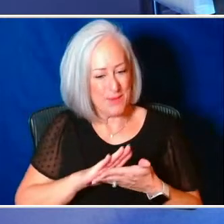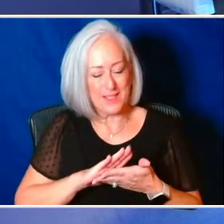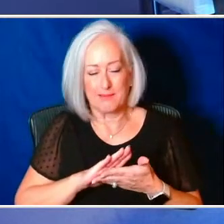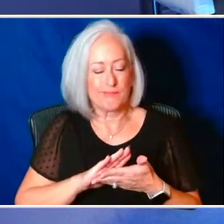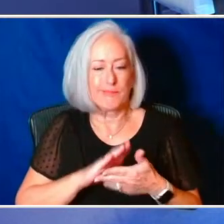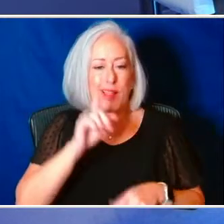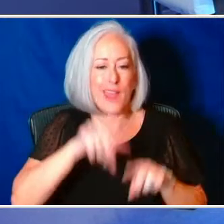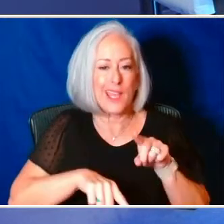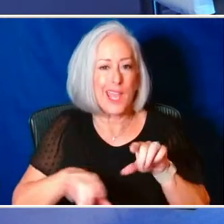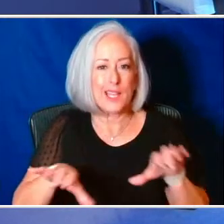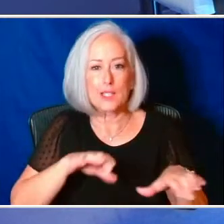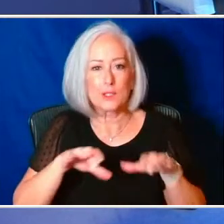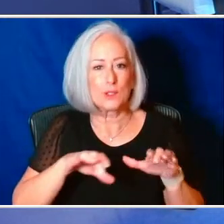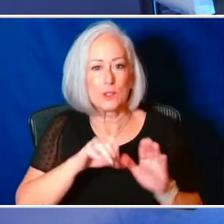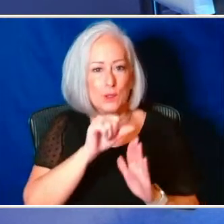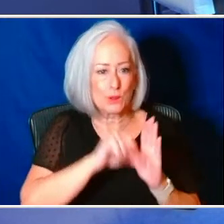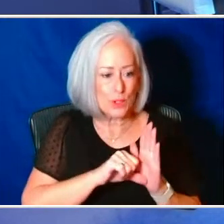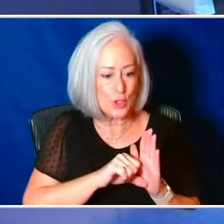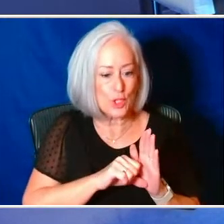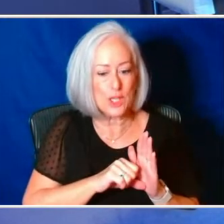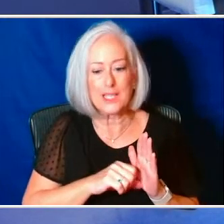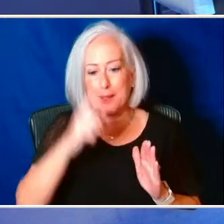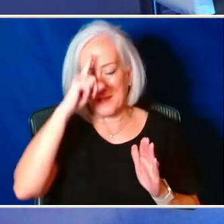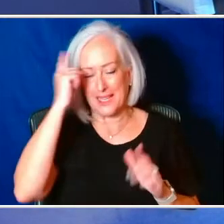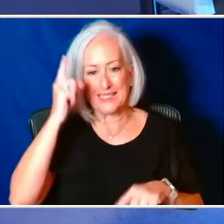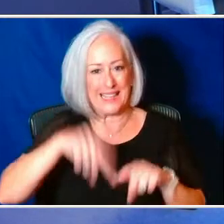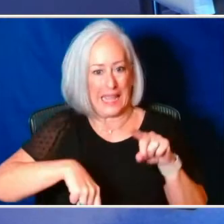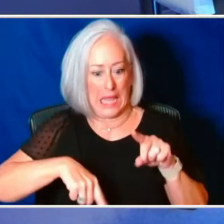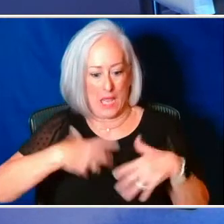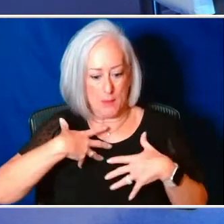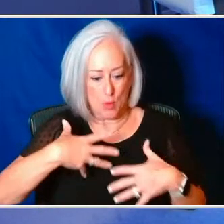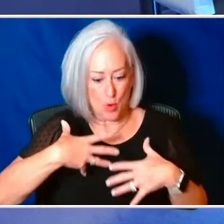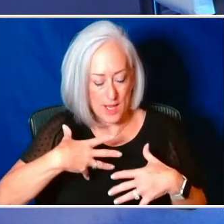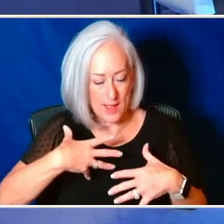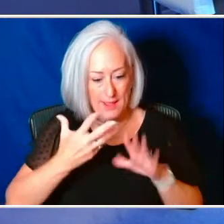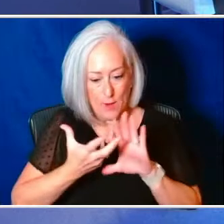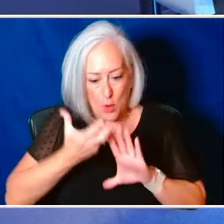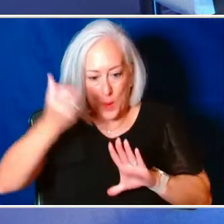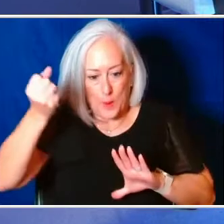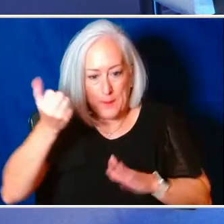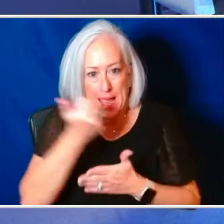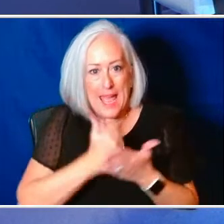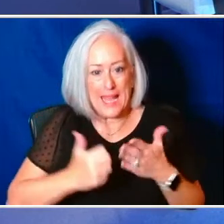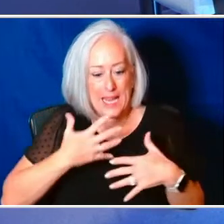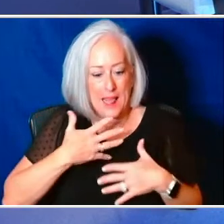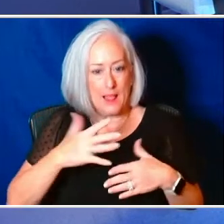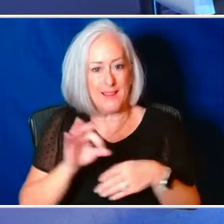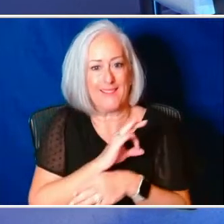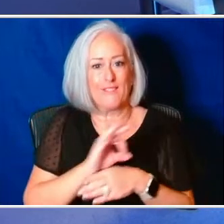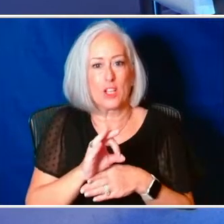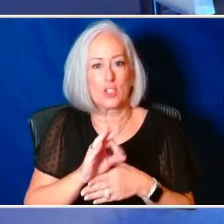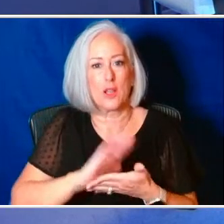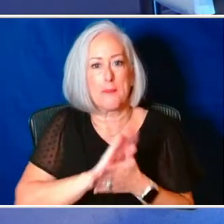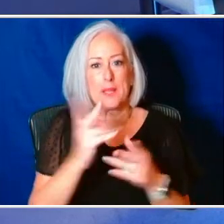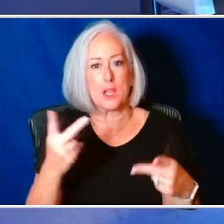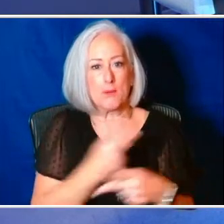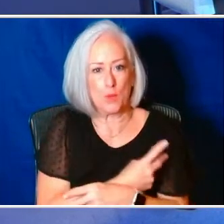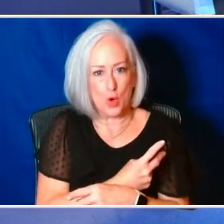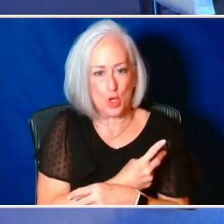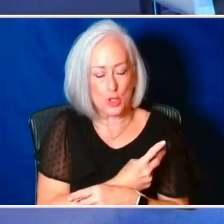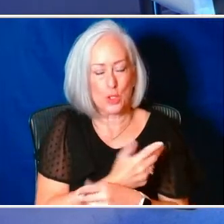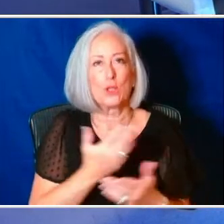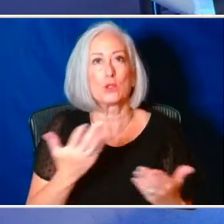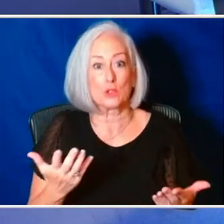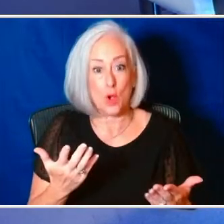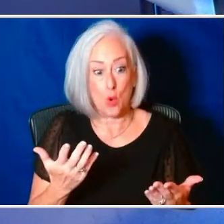And then you just take away any degree of their lung function, and then they get even worse. And so then you're left with a really difficult dilemma. So one of the messages out there